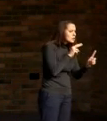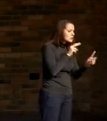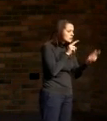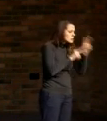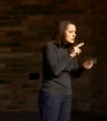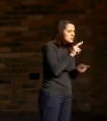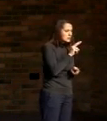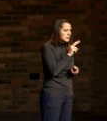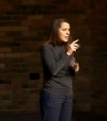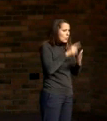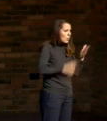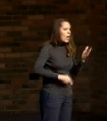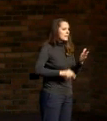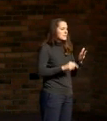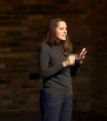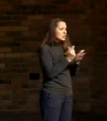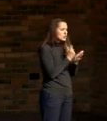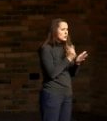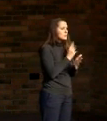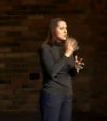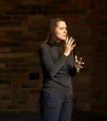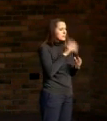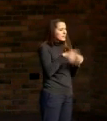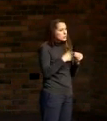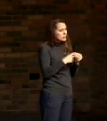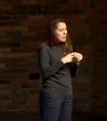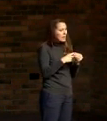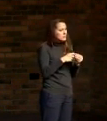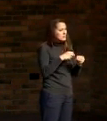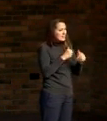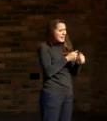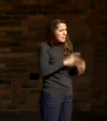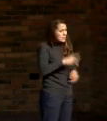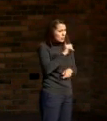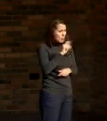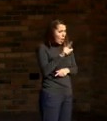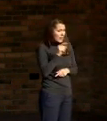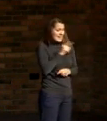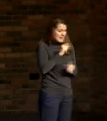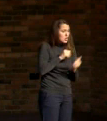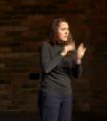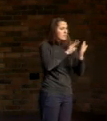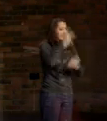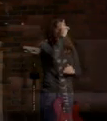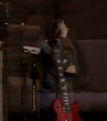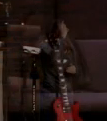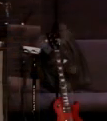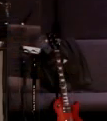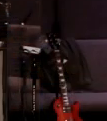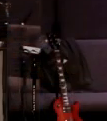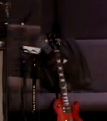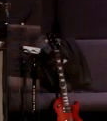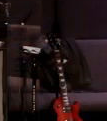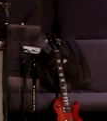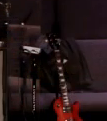the scriptures speak to with respect to the Apostle Paul and him confronting philosophy.